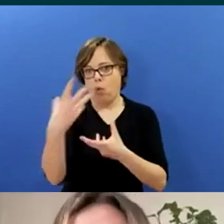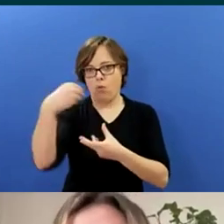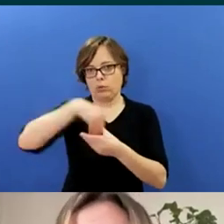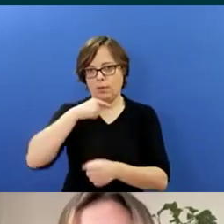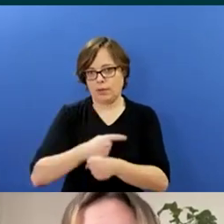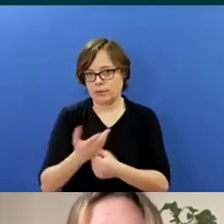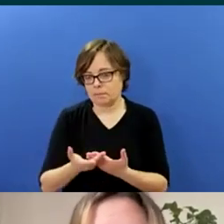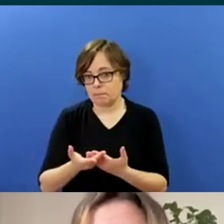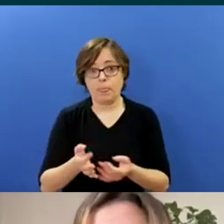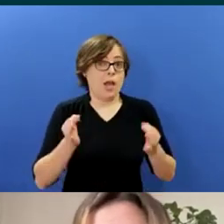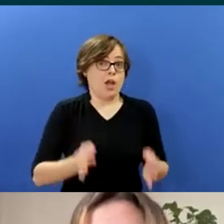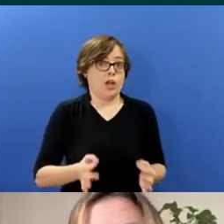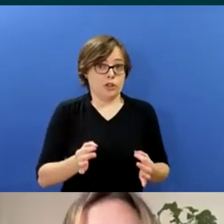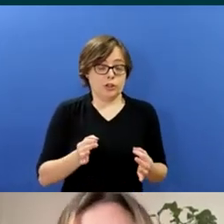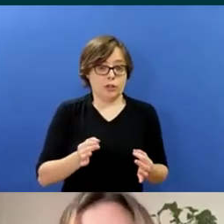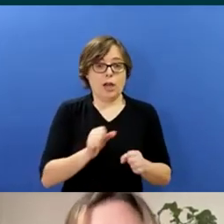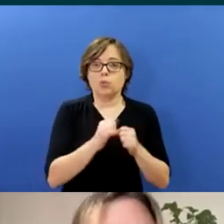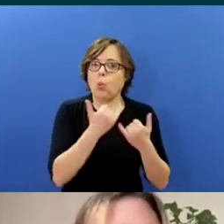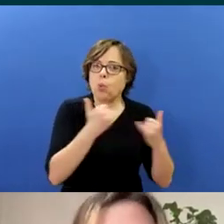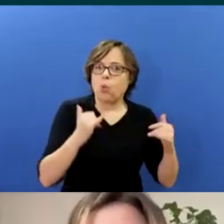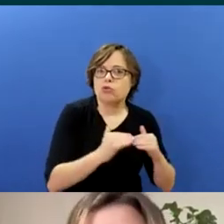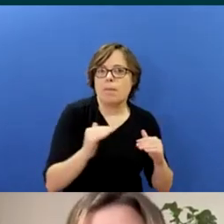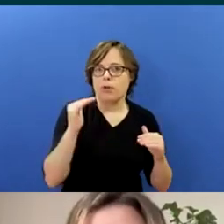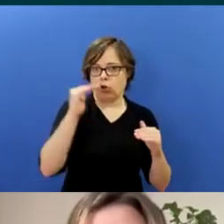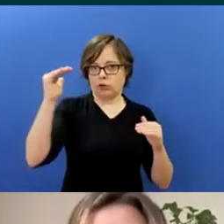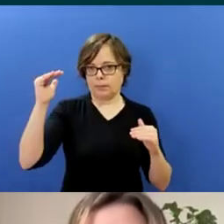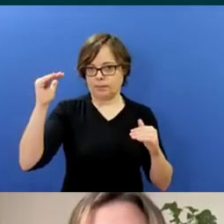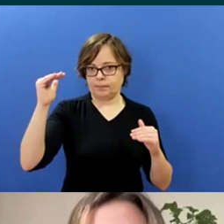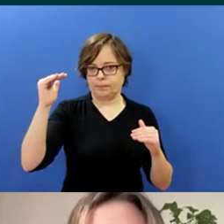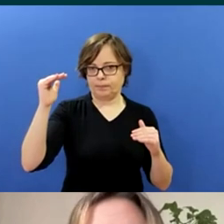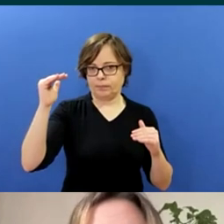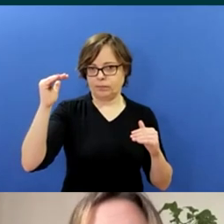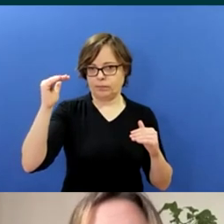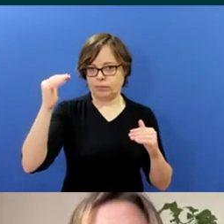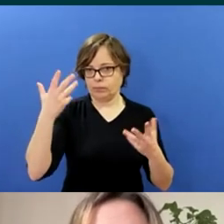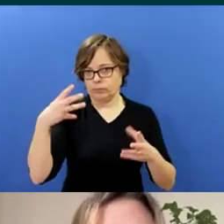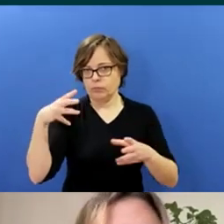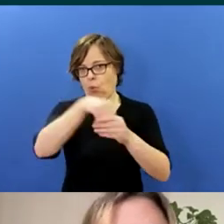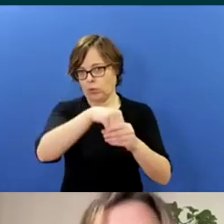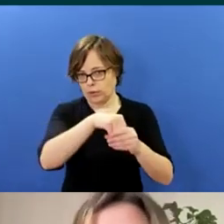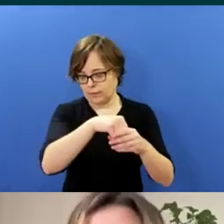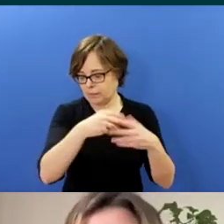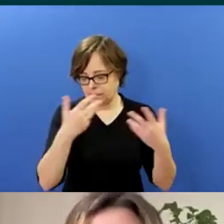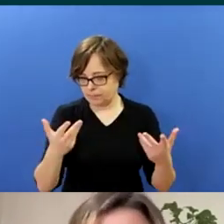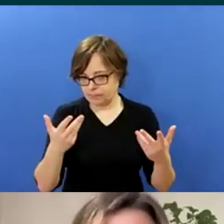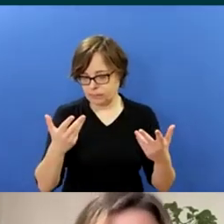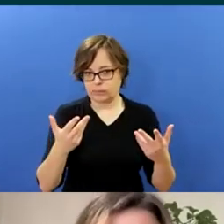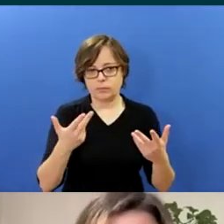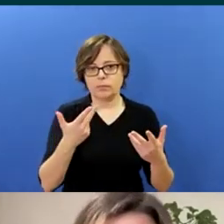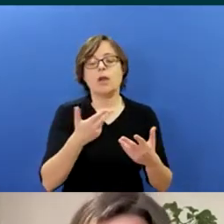and forms of participation, way beyond consultation, depending on the degree of stakeholder